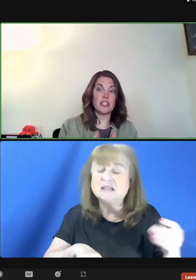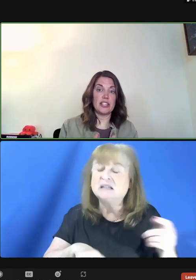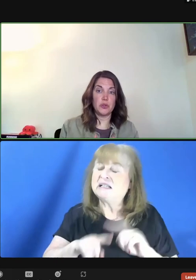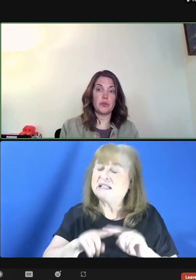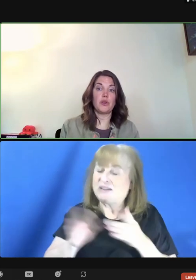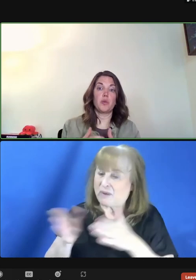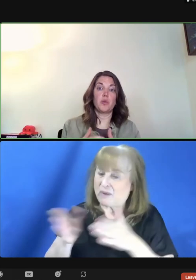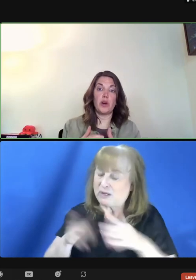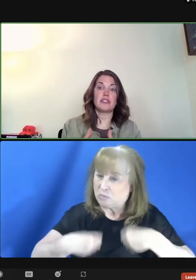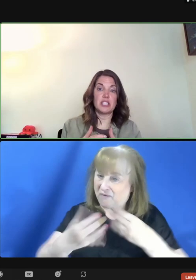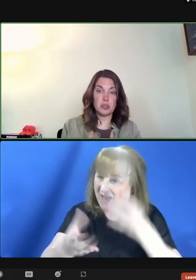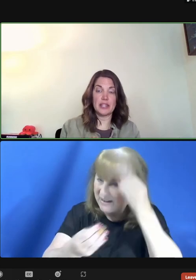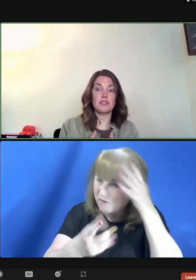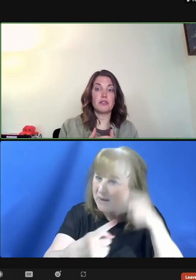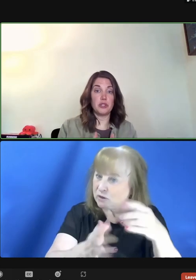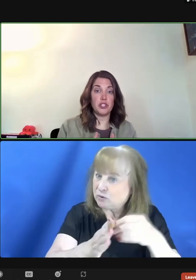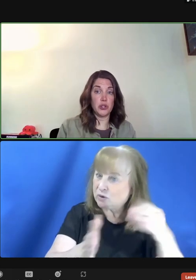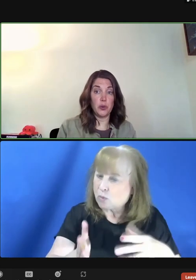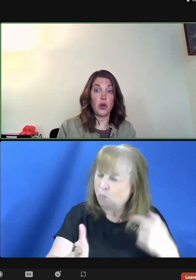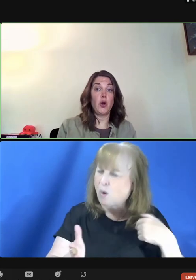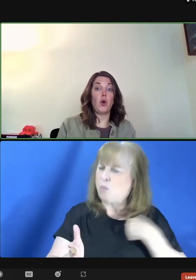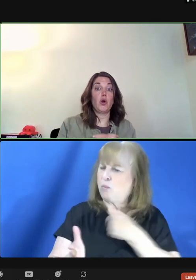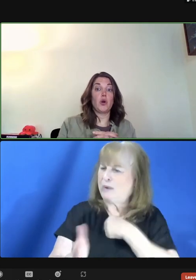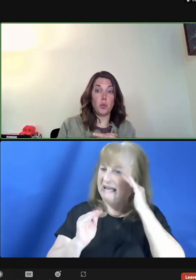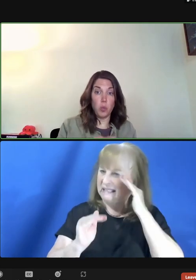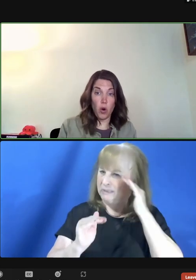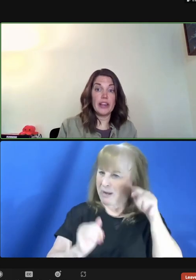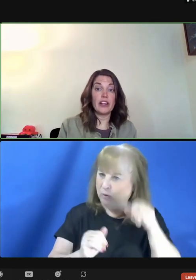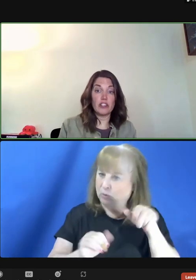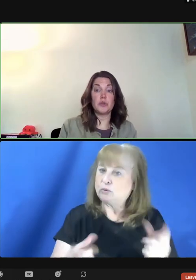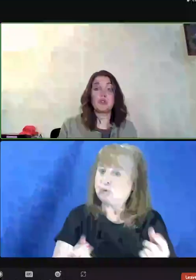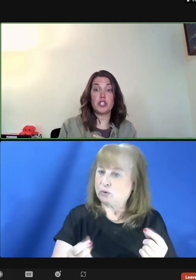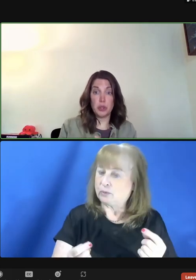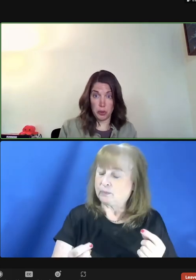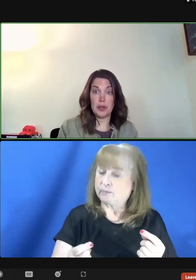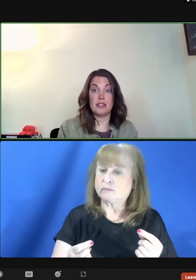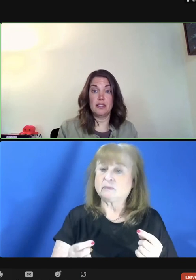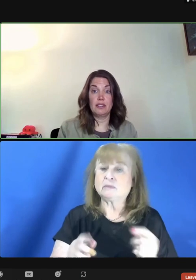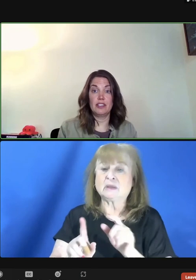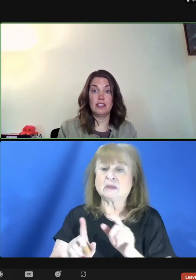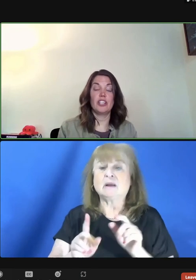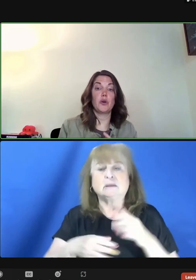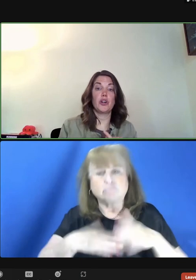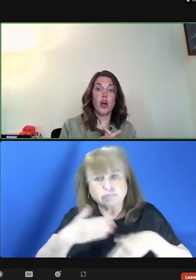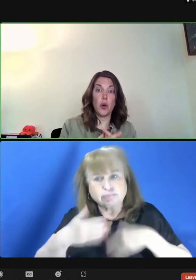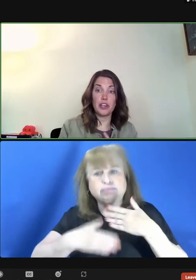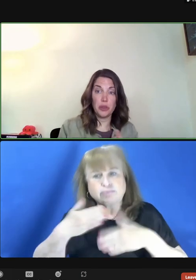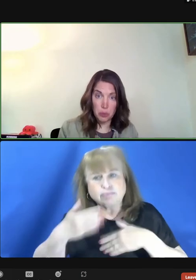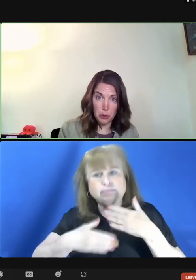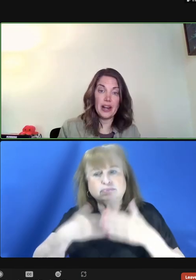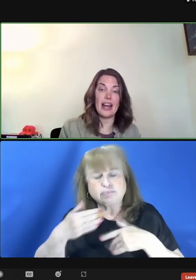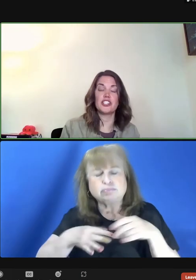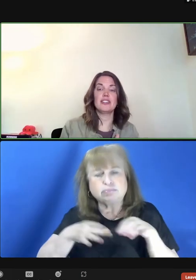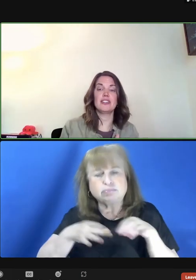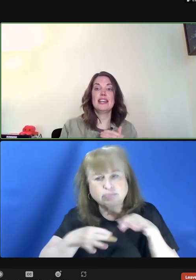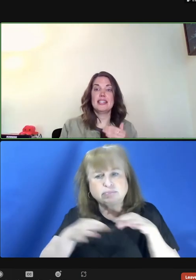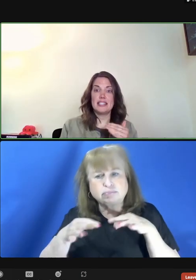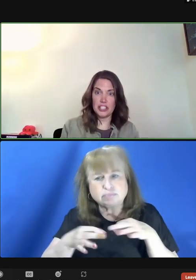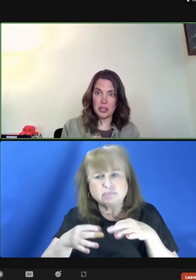provide information to that student on what is expected for them to do. Walking our students through it, going